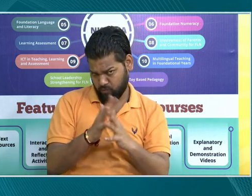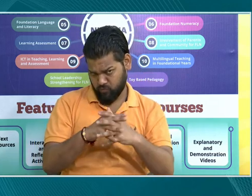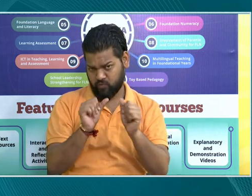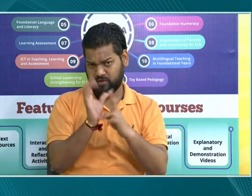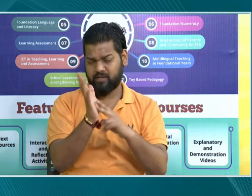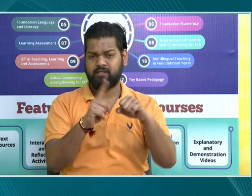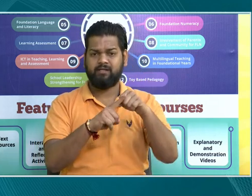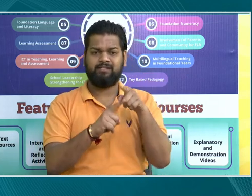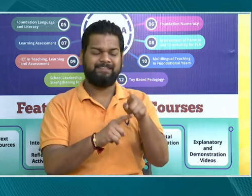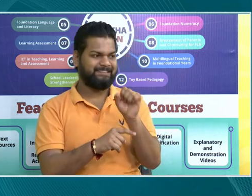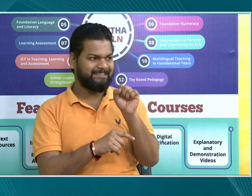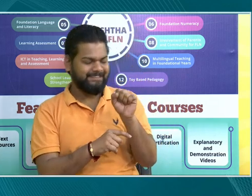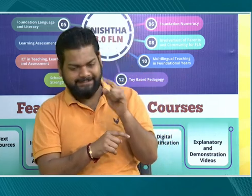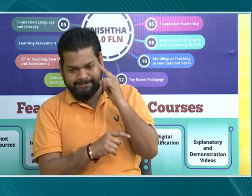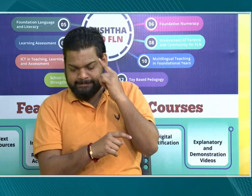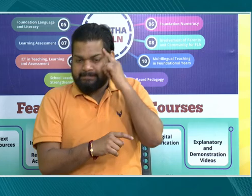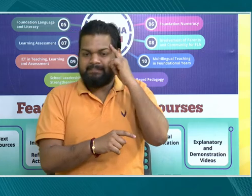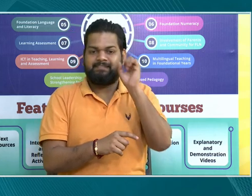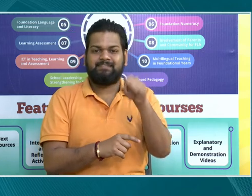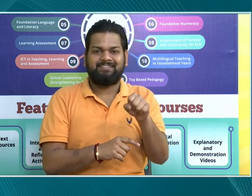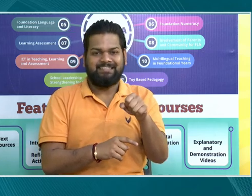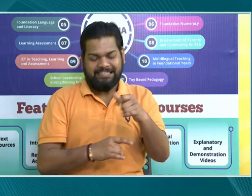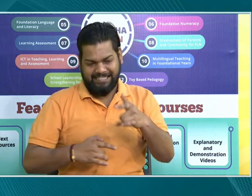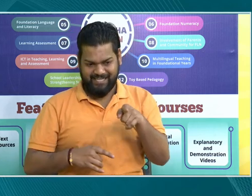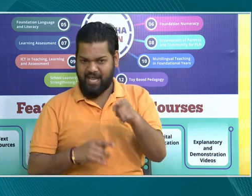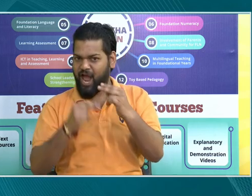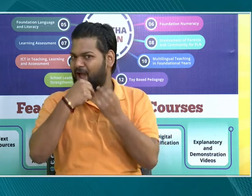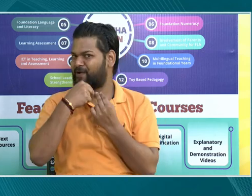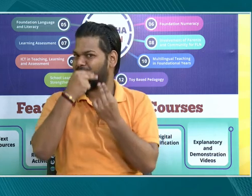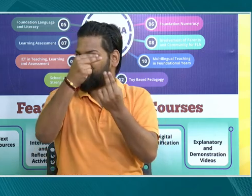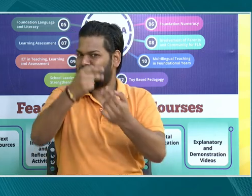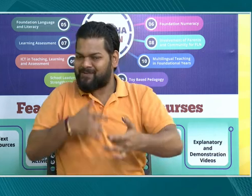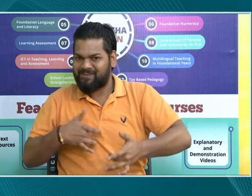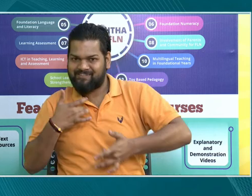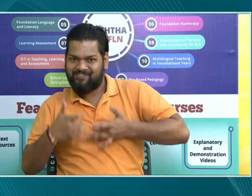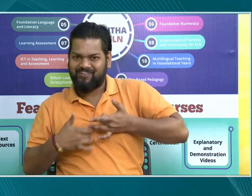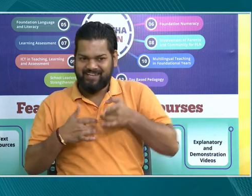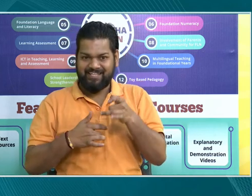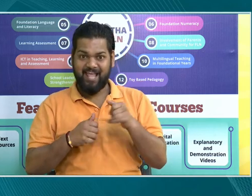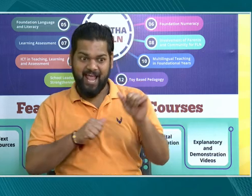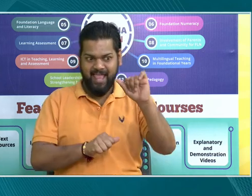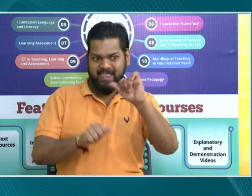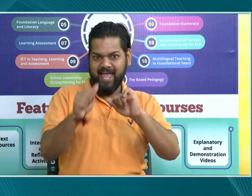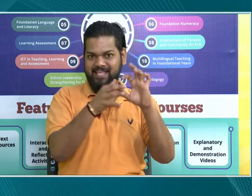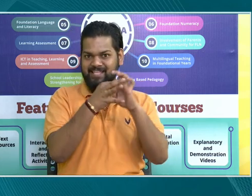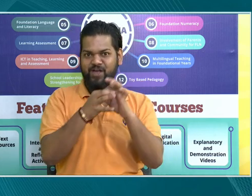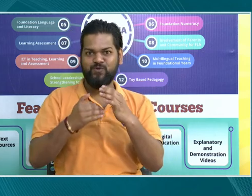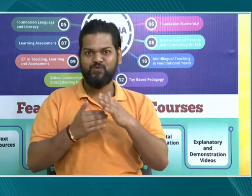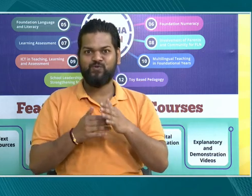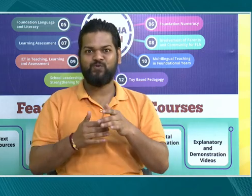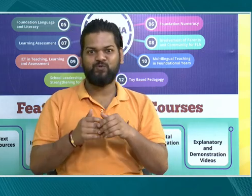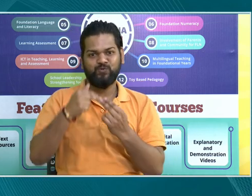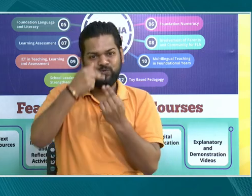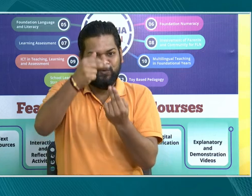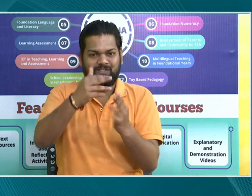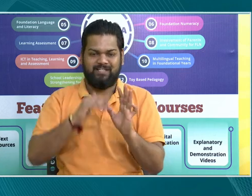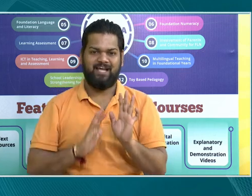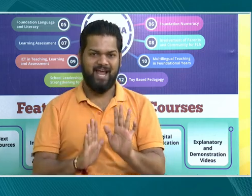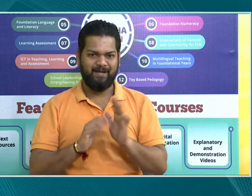thing is all about. Yeah, this is a very, very interesting story. It's a fiction story, basically. Okay. Ma'am, would you like to define what